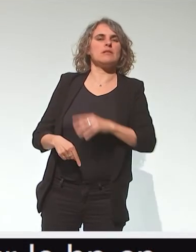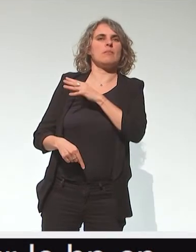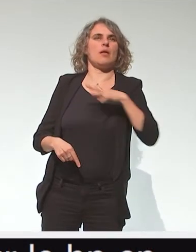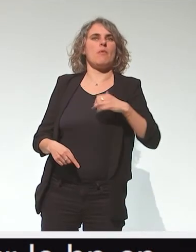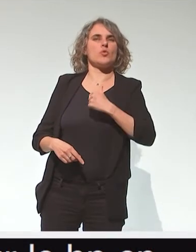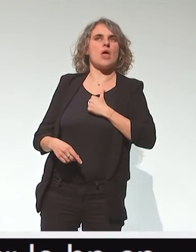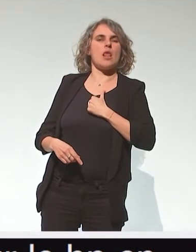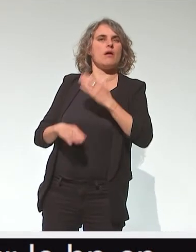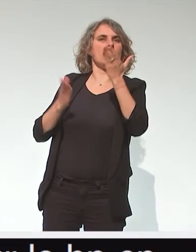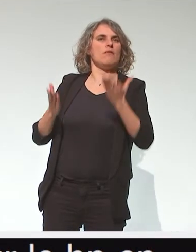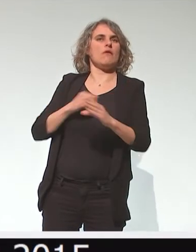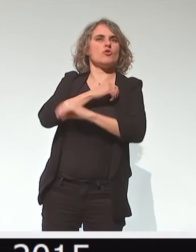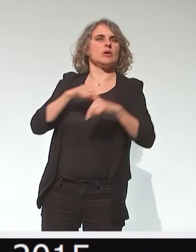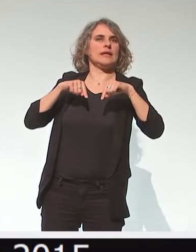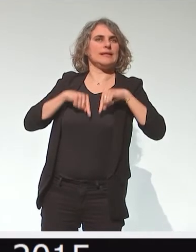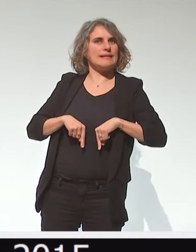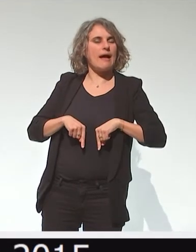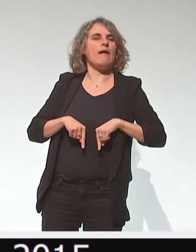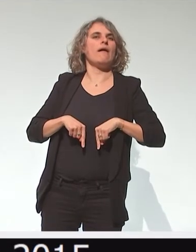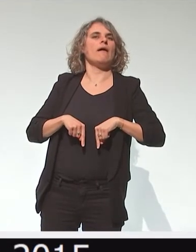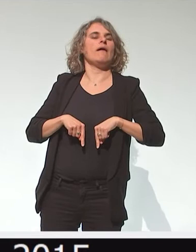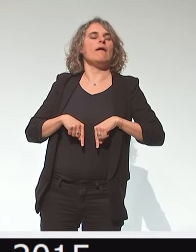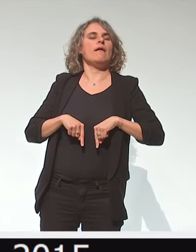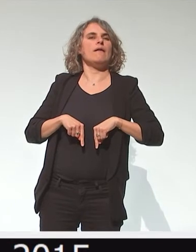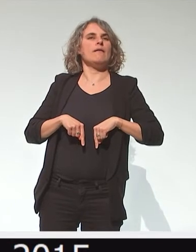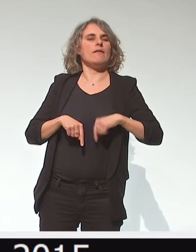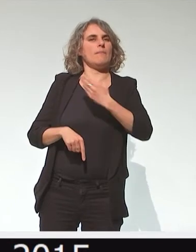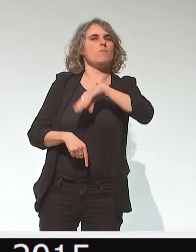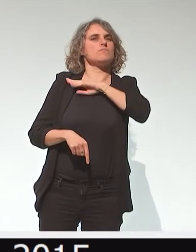by Minister Sophie Klusell,